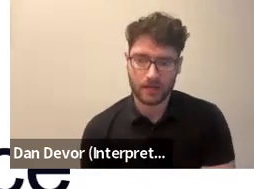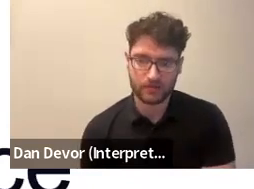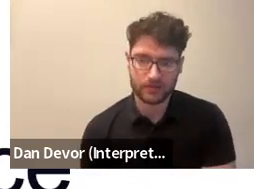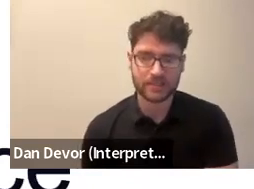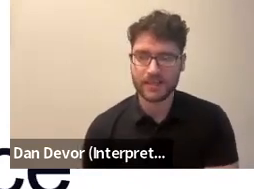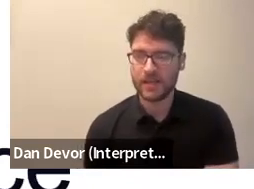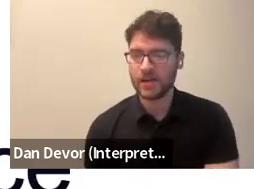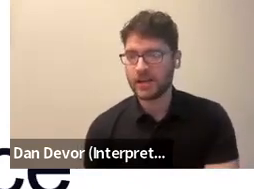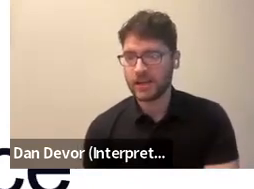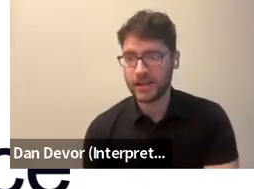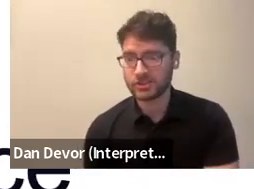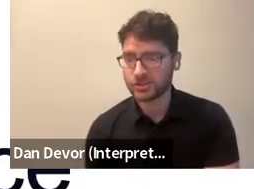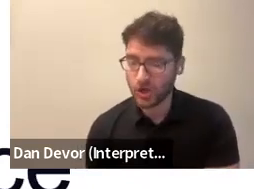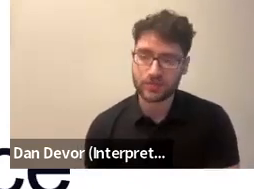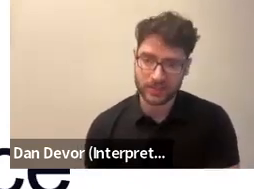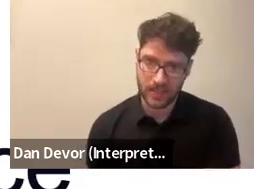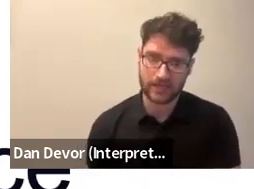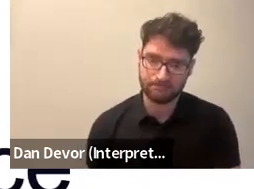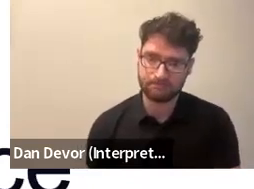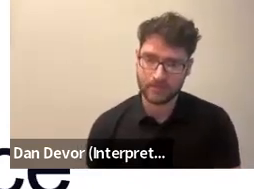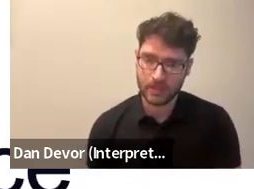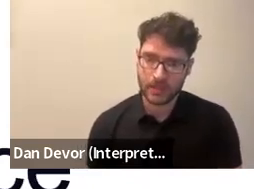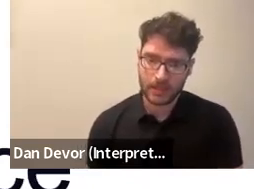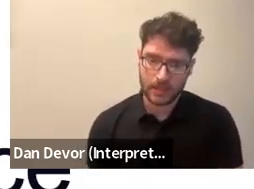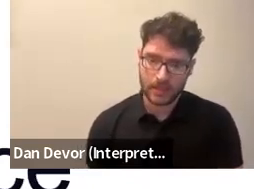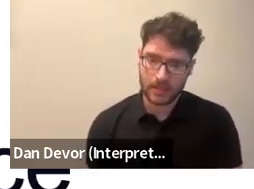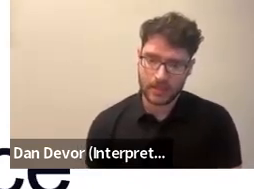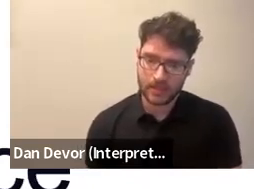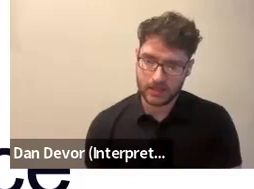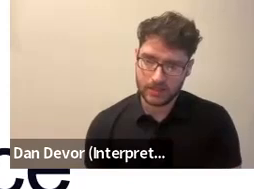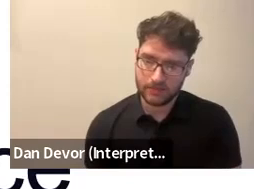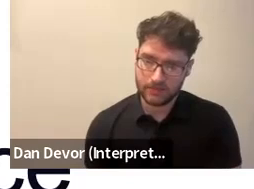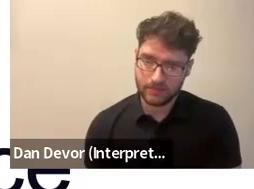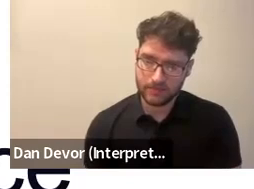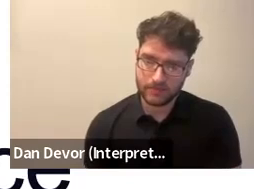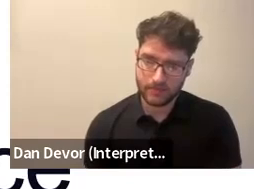After that conference, it had a sharp decline.